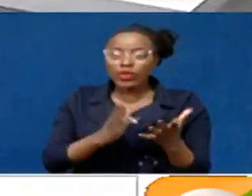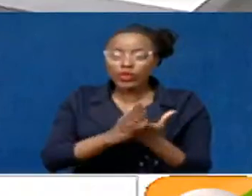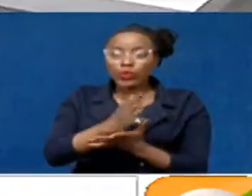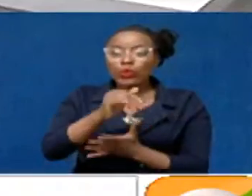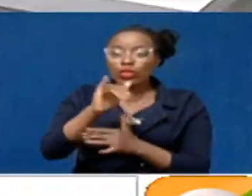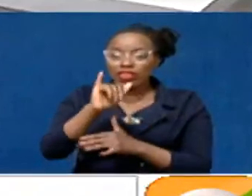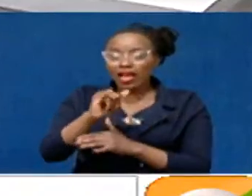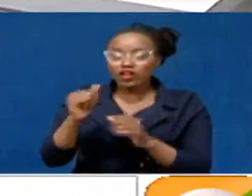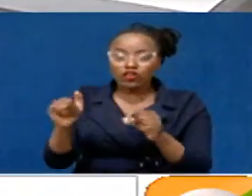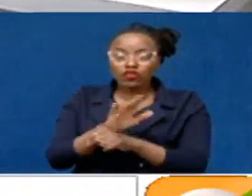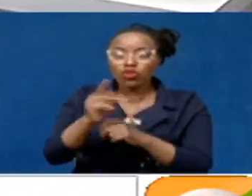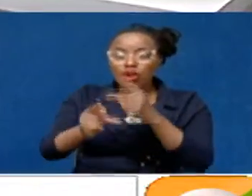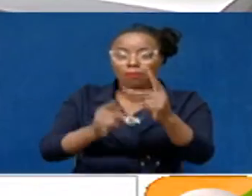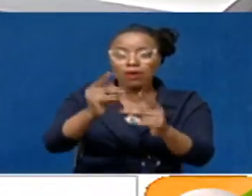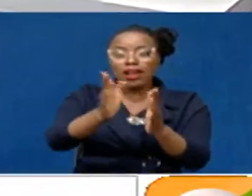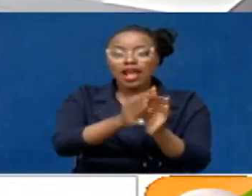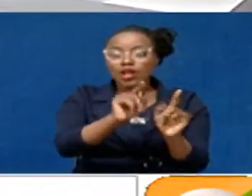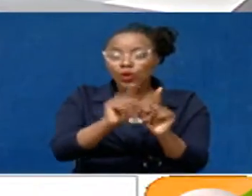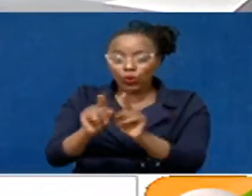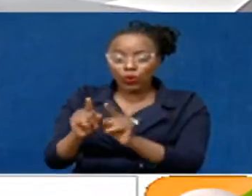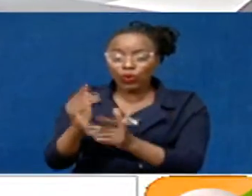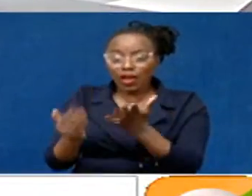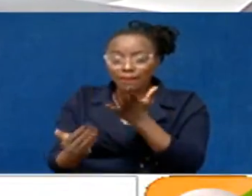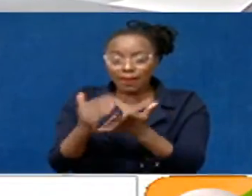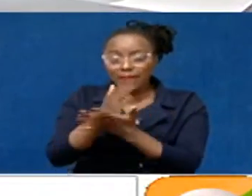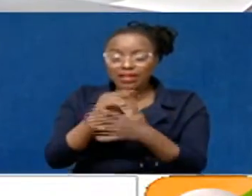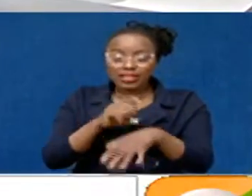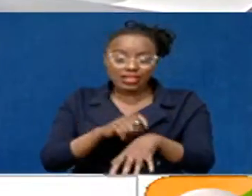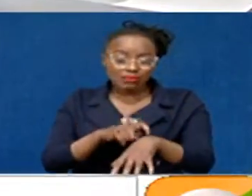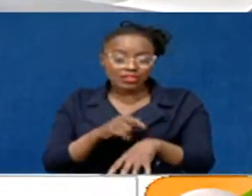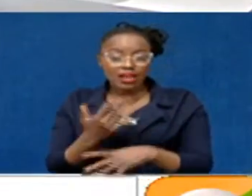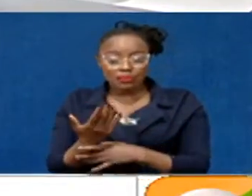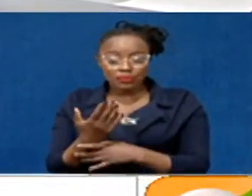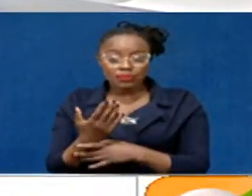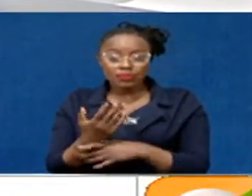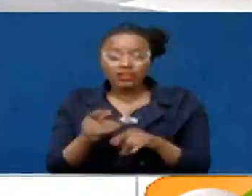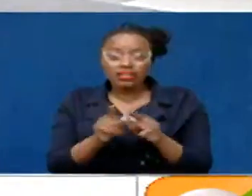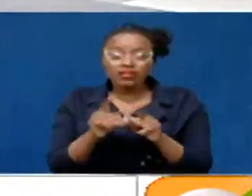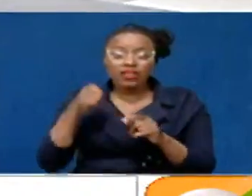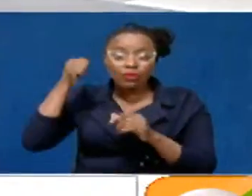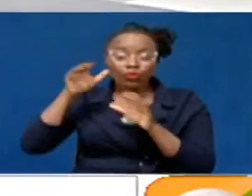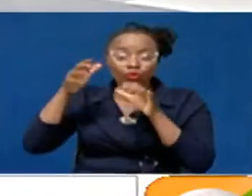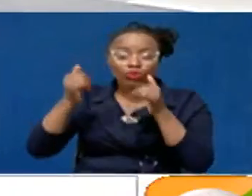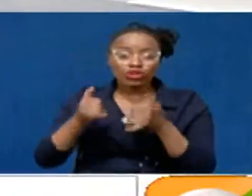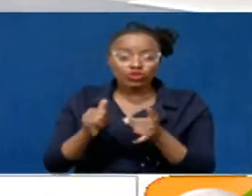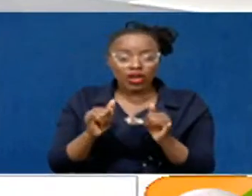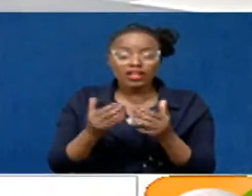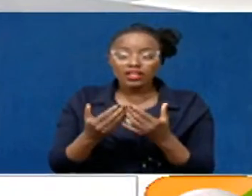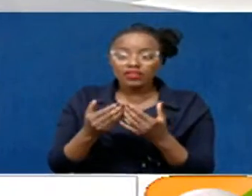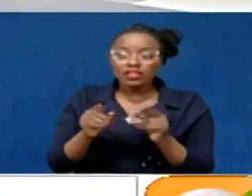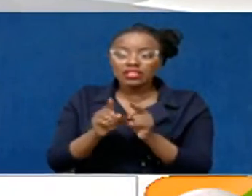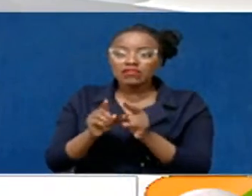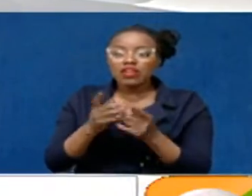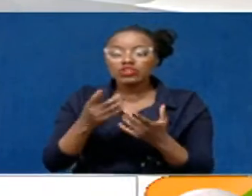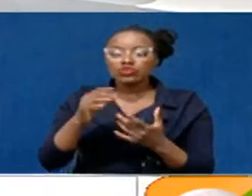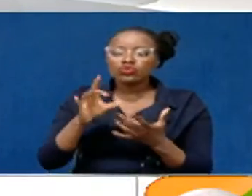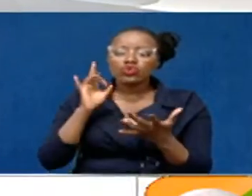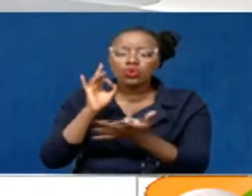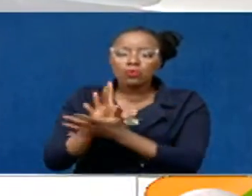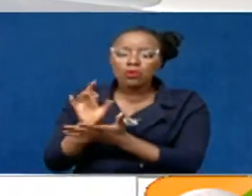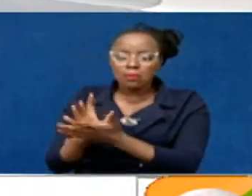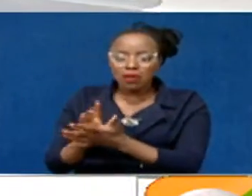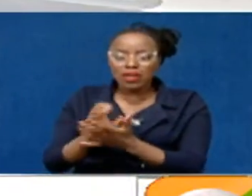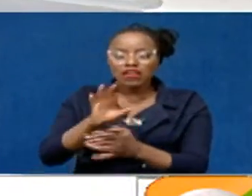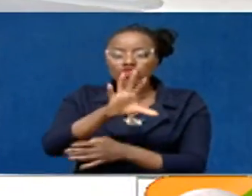entire process, and then, I mean, even sometimes the party tries to even denominate them in the case